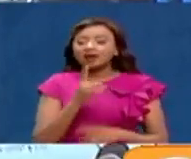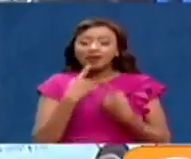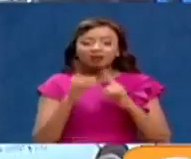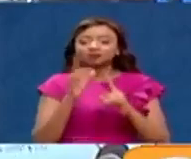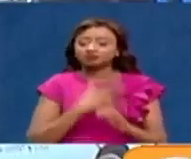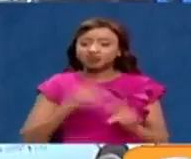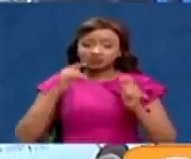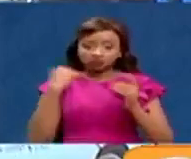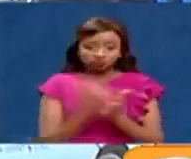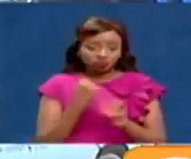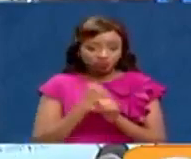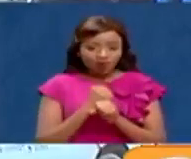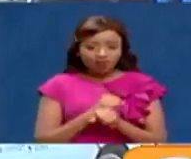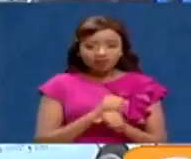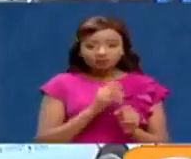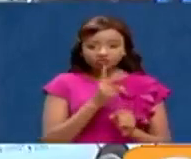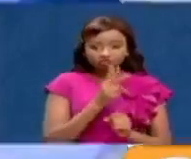28th of September 2020.